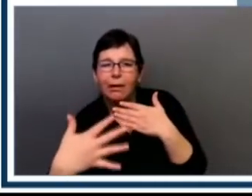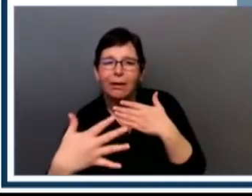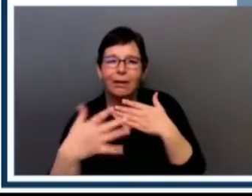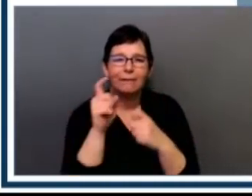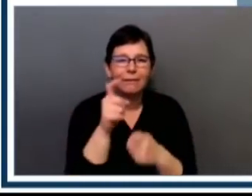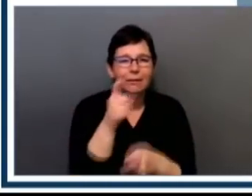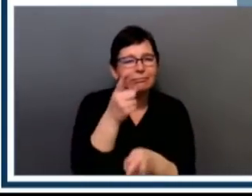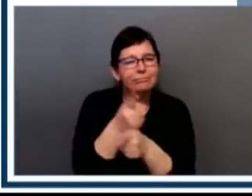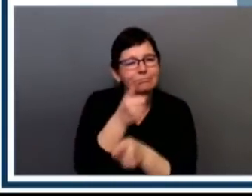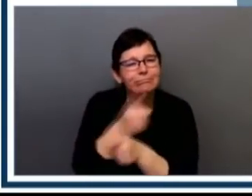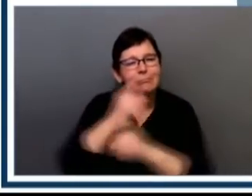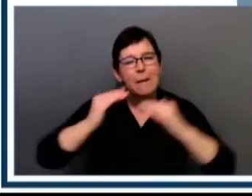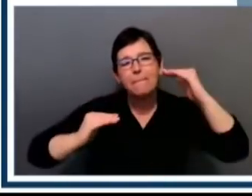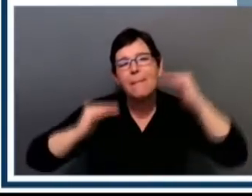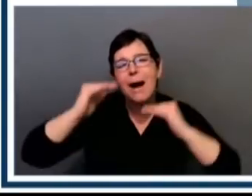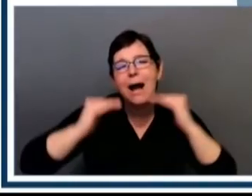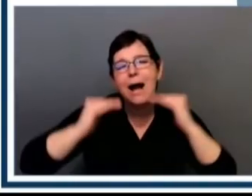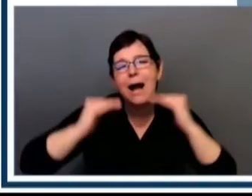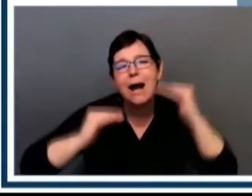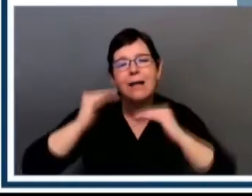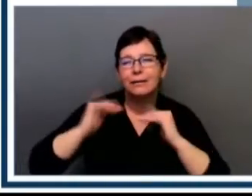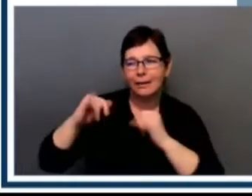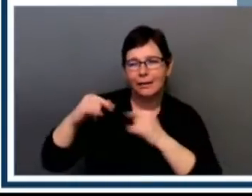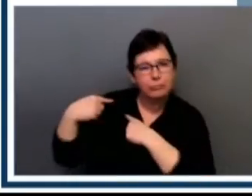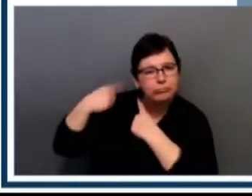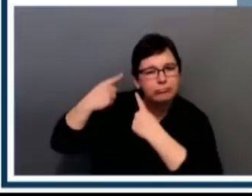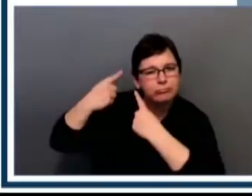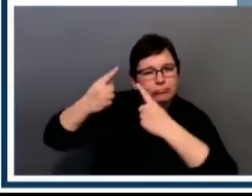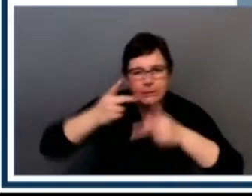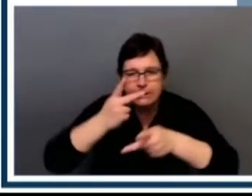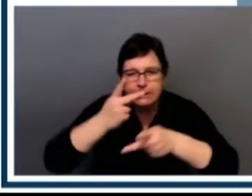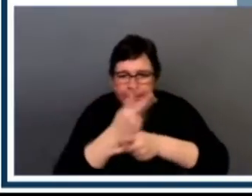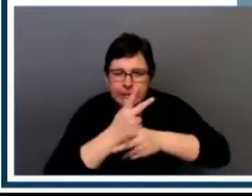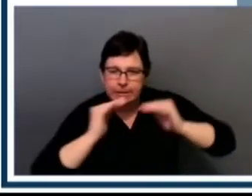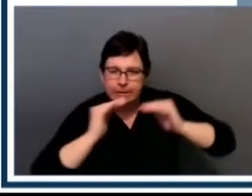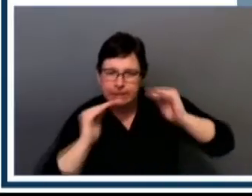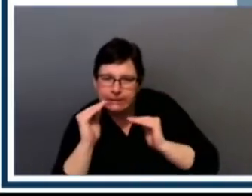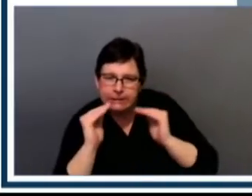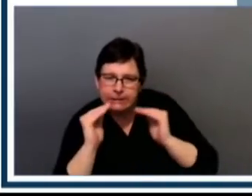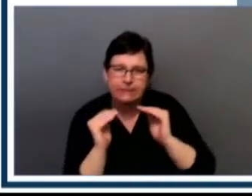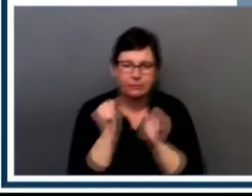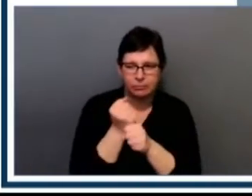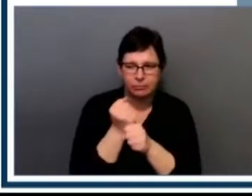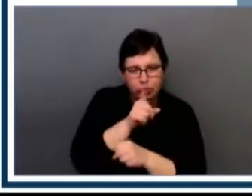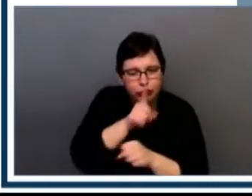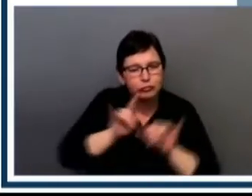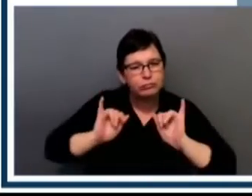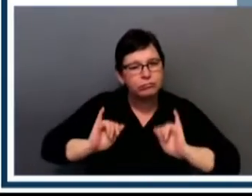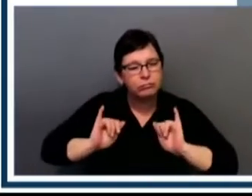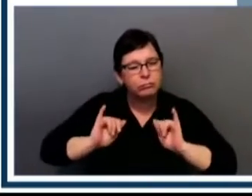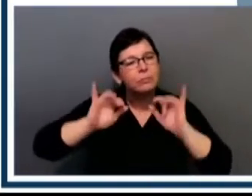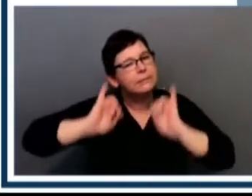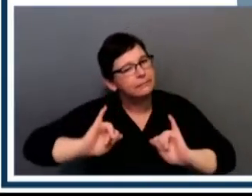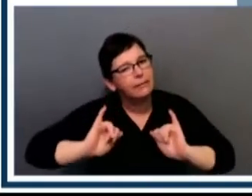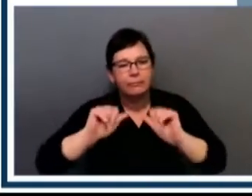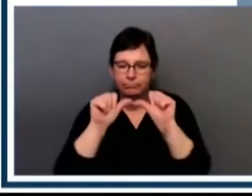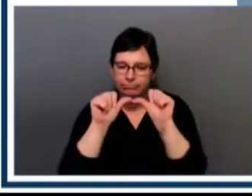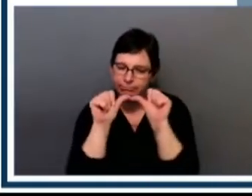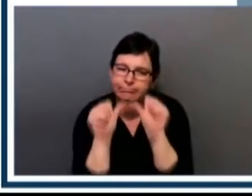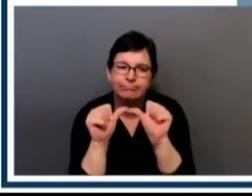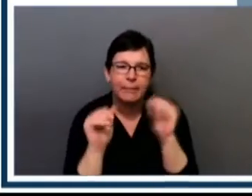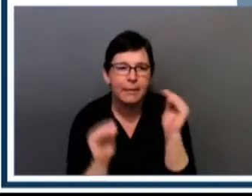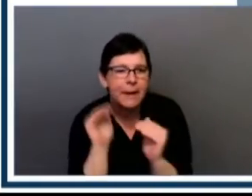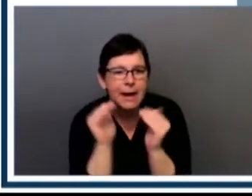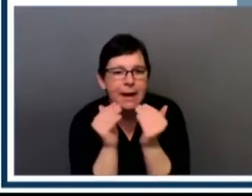new virus with the impact of the restrictions themselves, and what they have on our individual and collective well-being